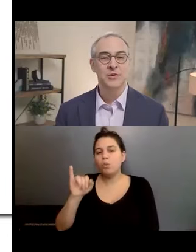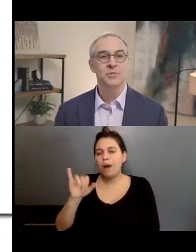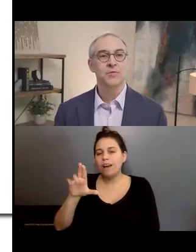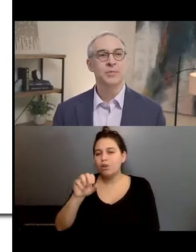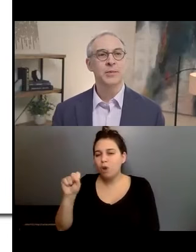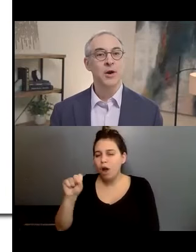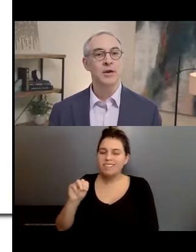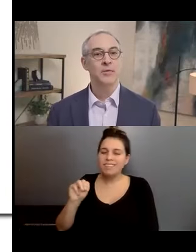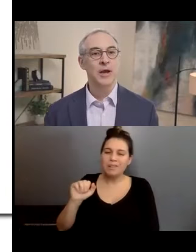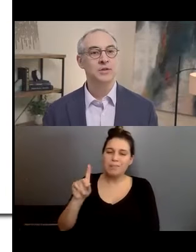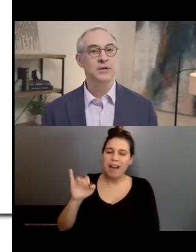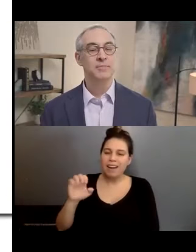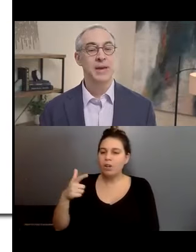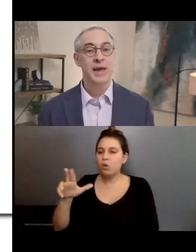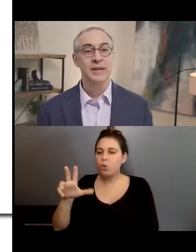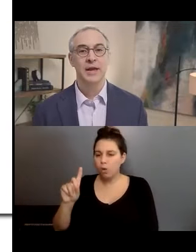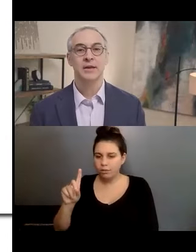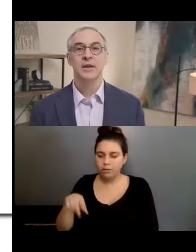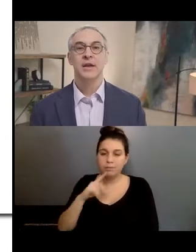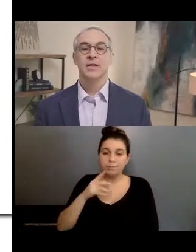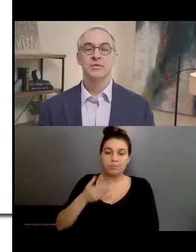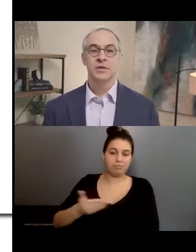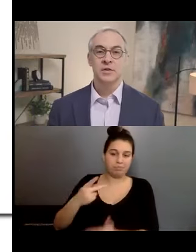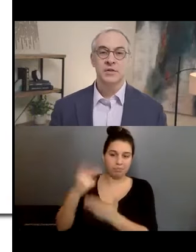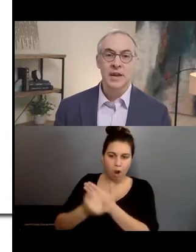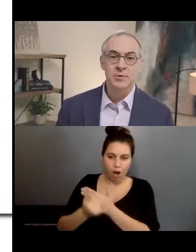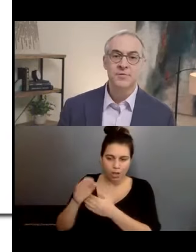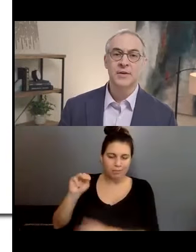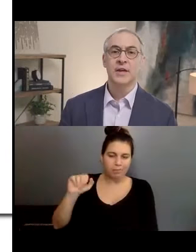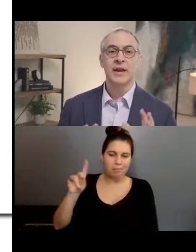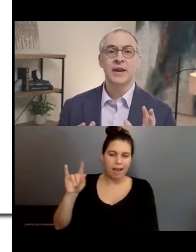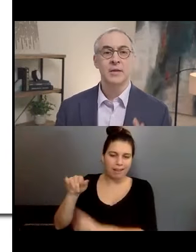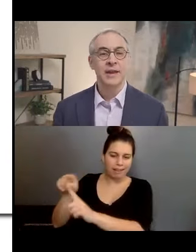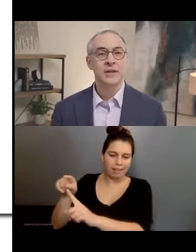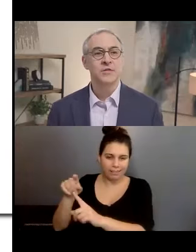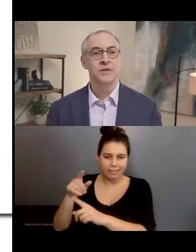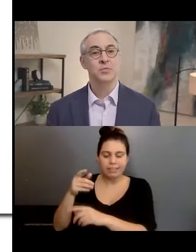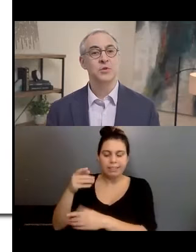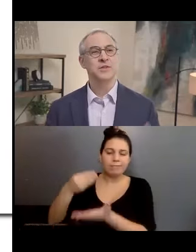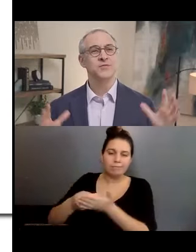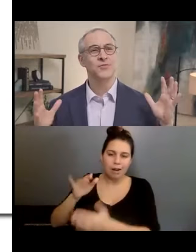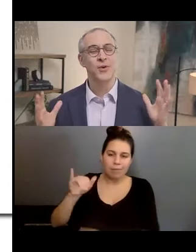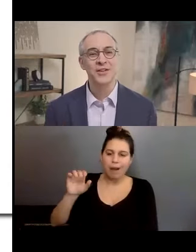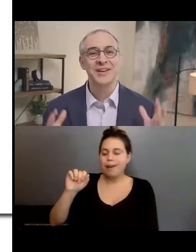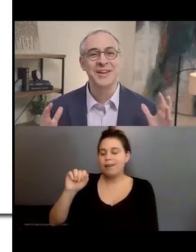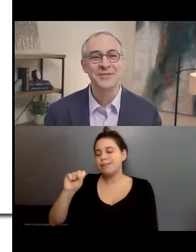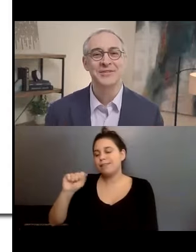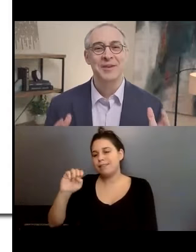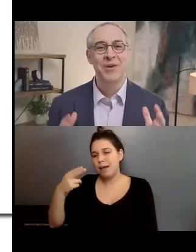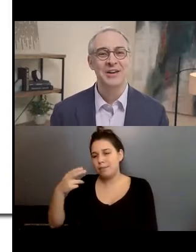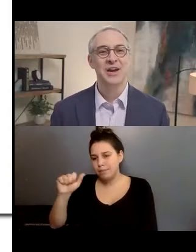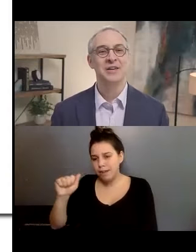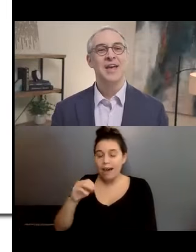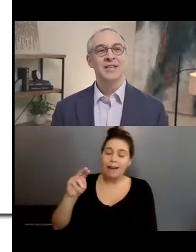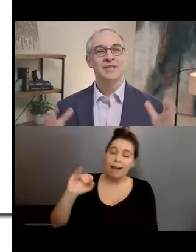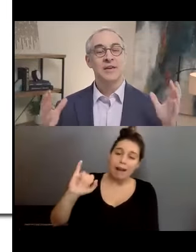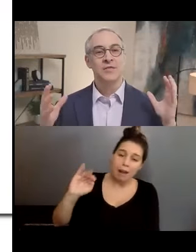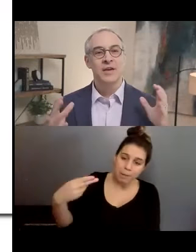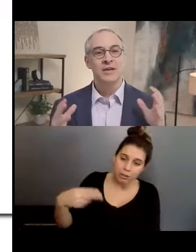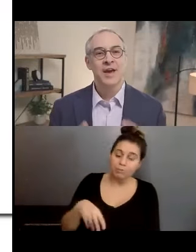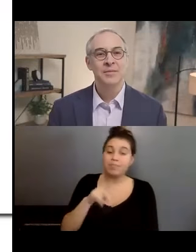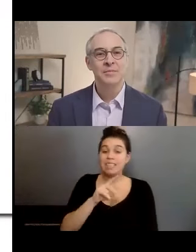who I mentioned before, to be part of a project that Maddie led. That was initially SAMHSA funded, then NIMH funded, which was this really interesting project,